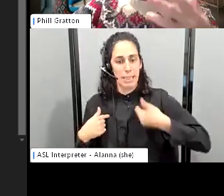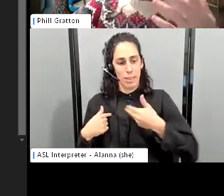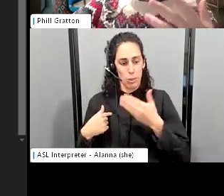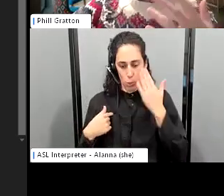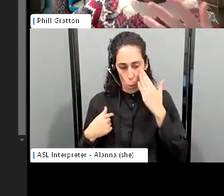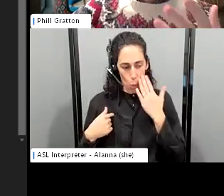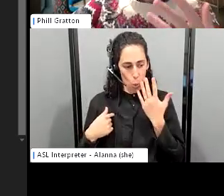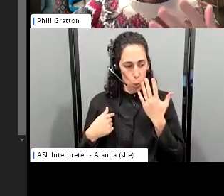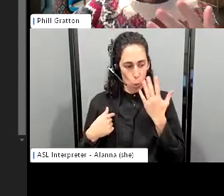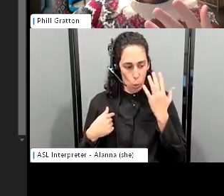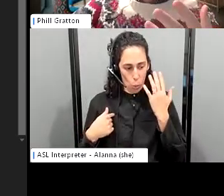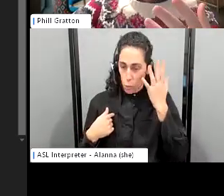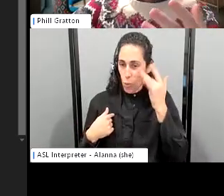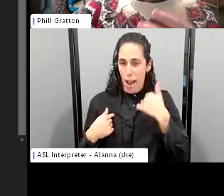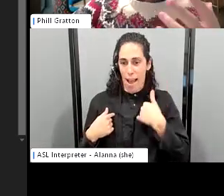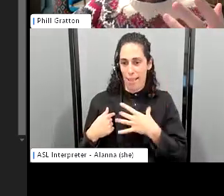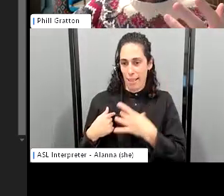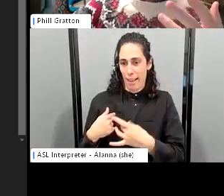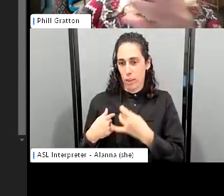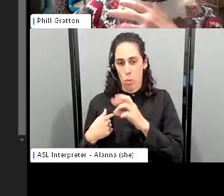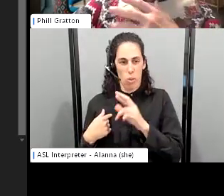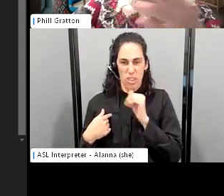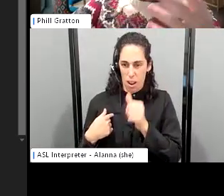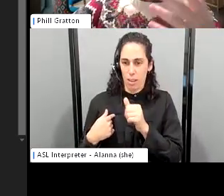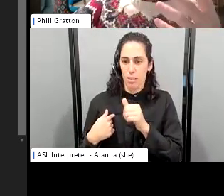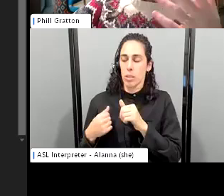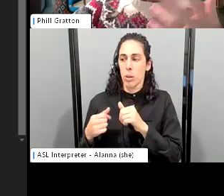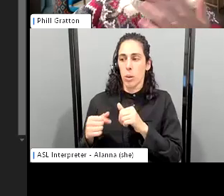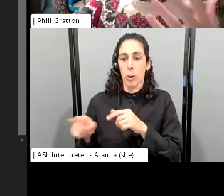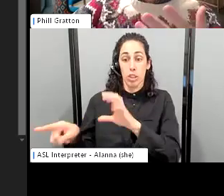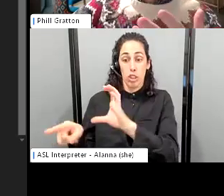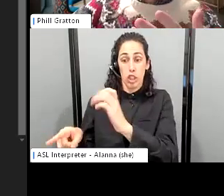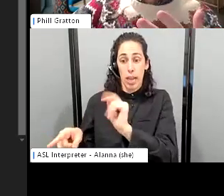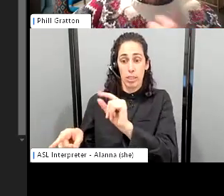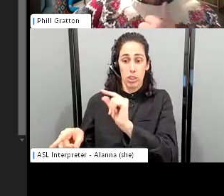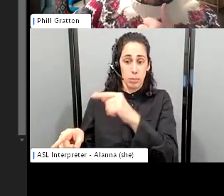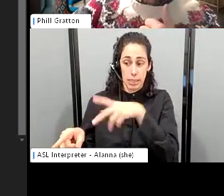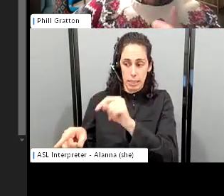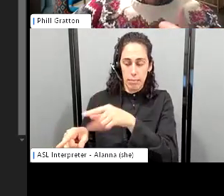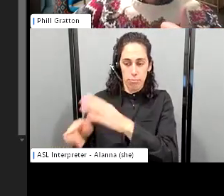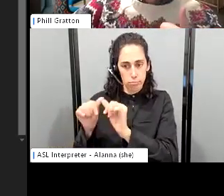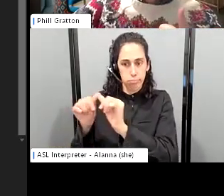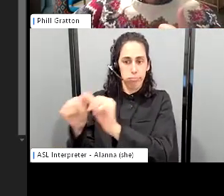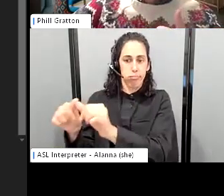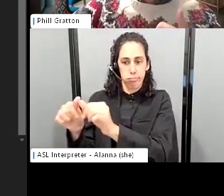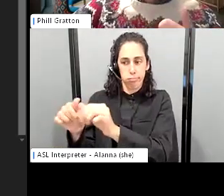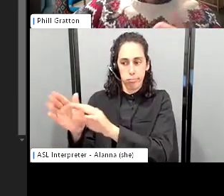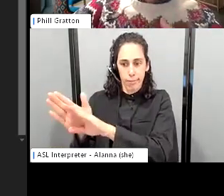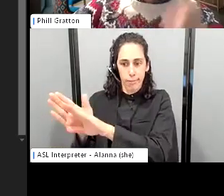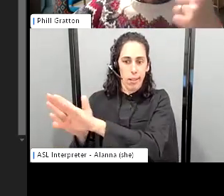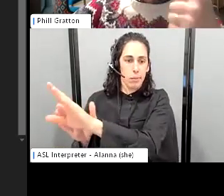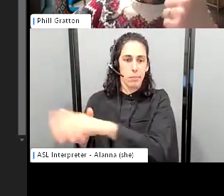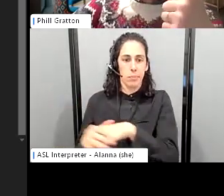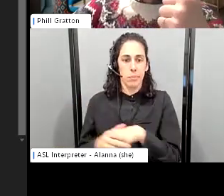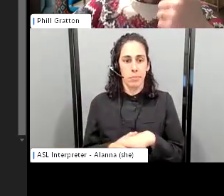Like what mistake did I make? And so, you could say it's not factually correct. I click on that and it's going to